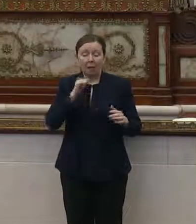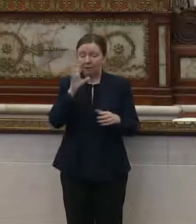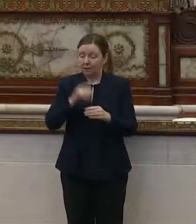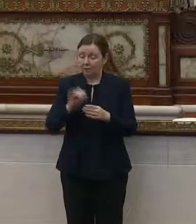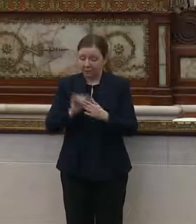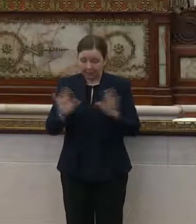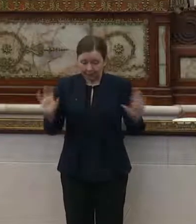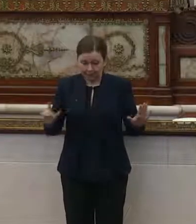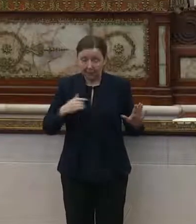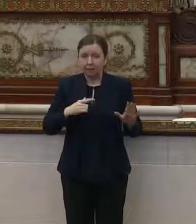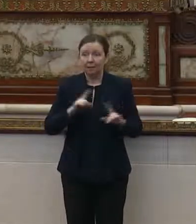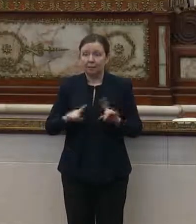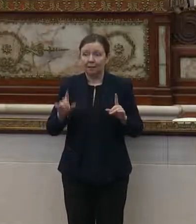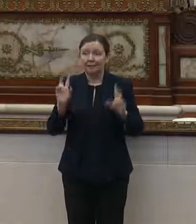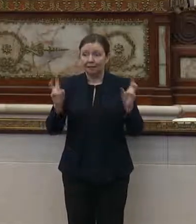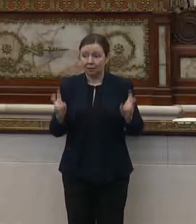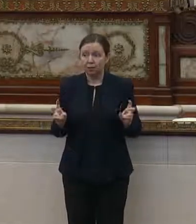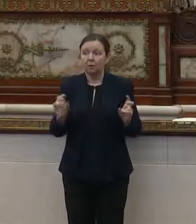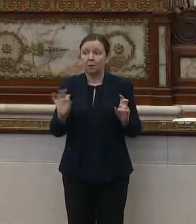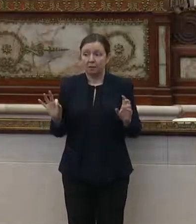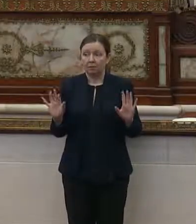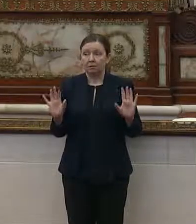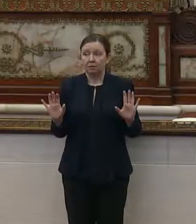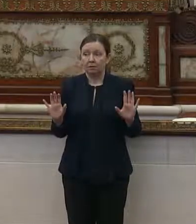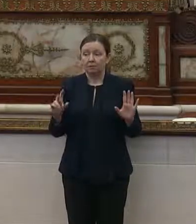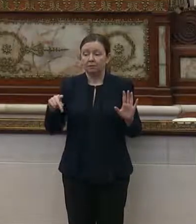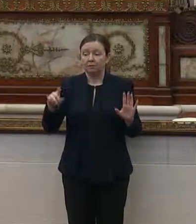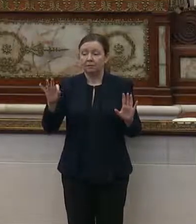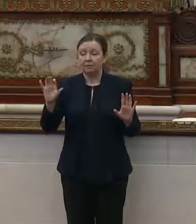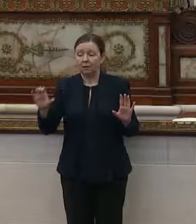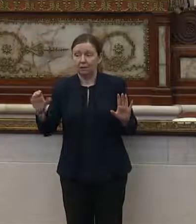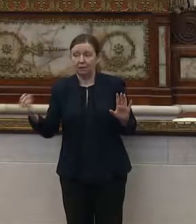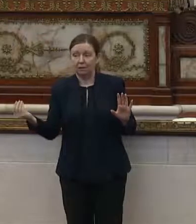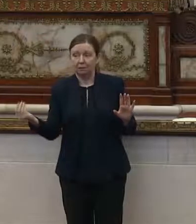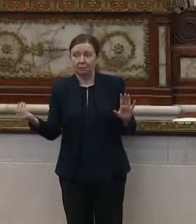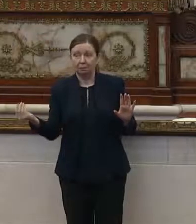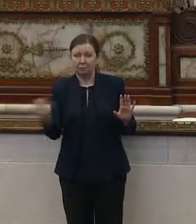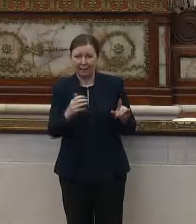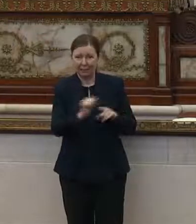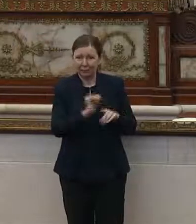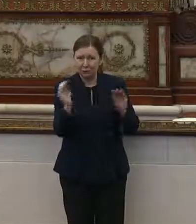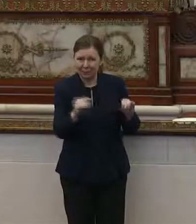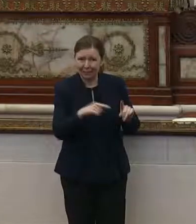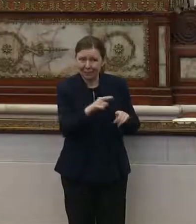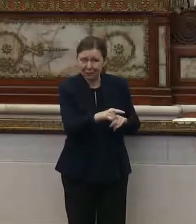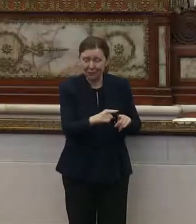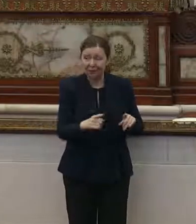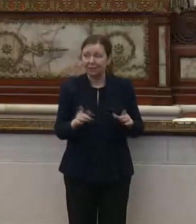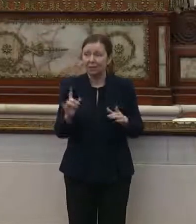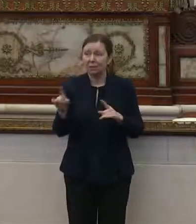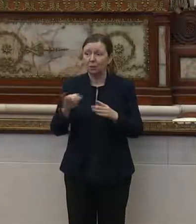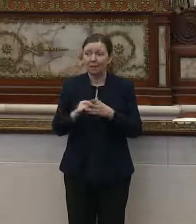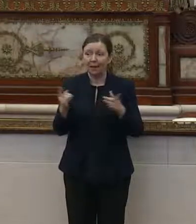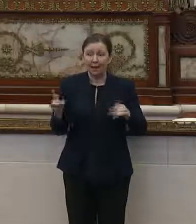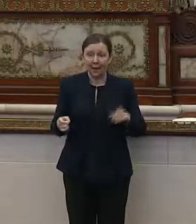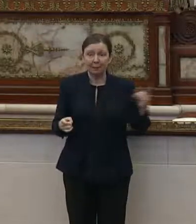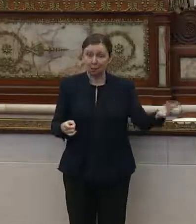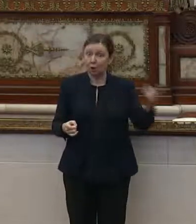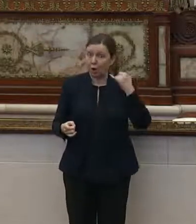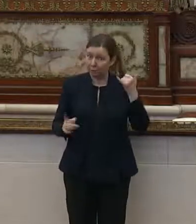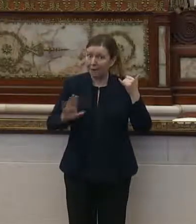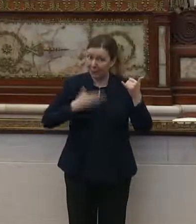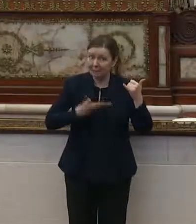that, especially the issue of Philly Fighting COVID providing some training to her. When that first happened, she gave me a call quite